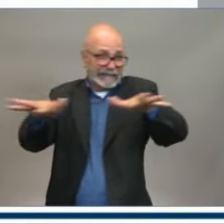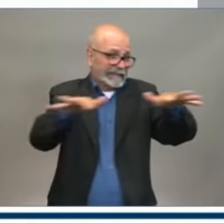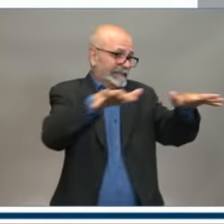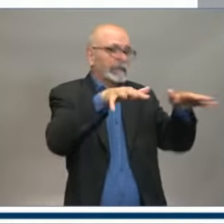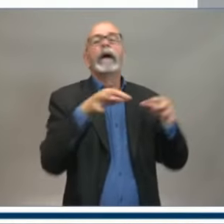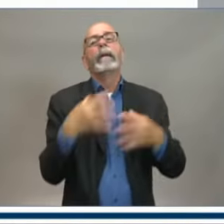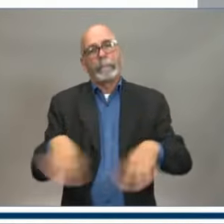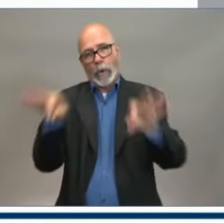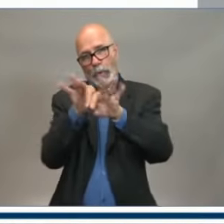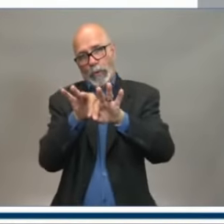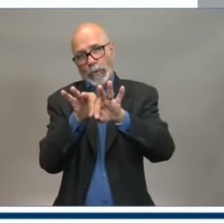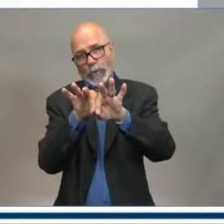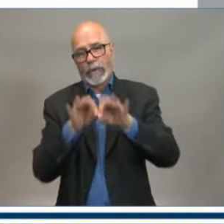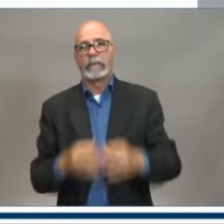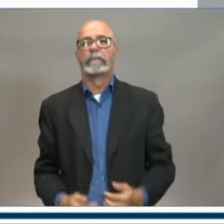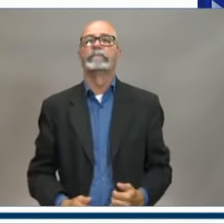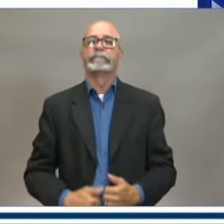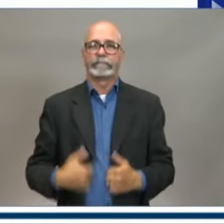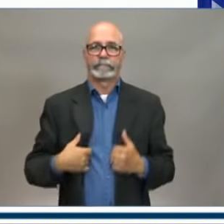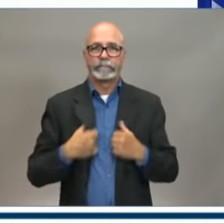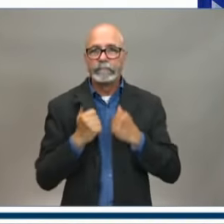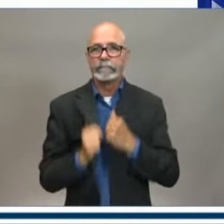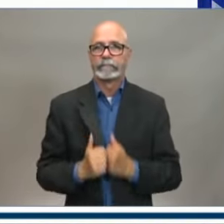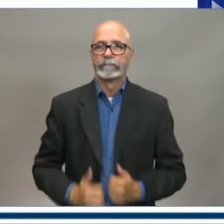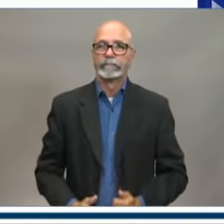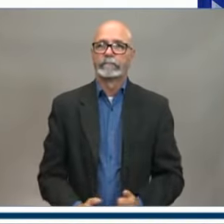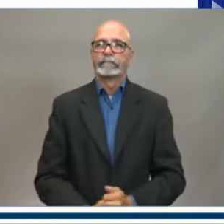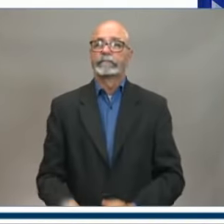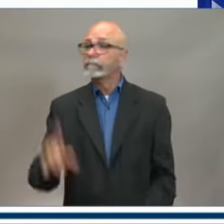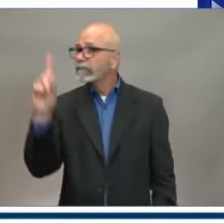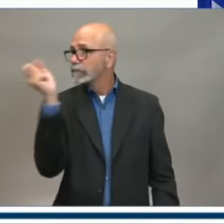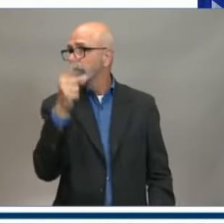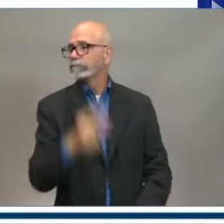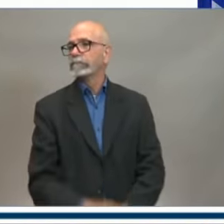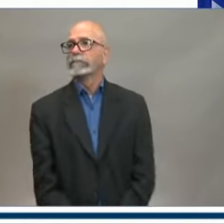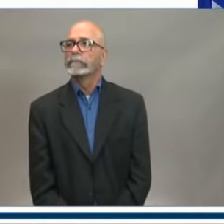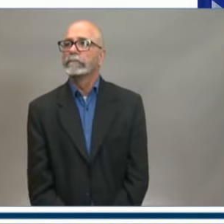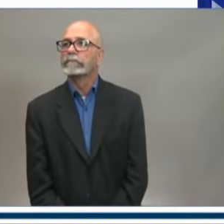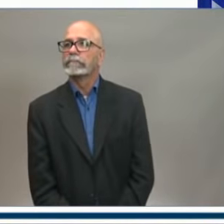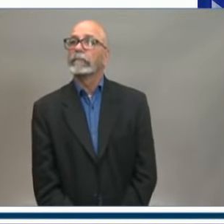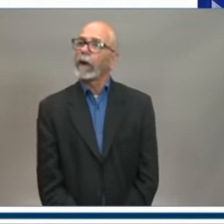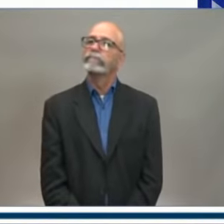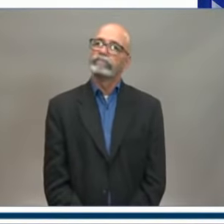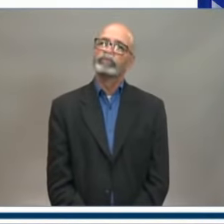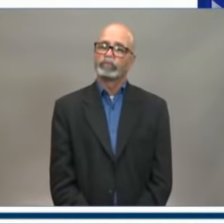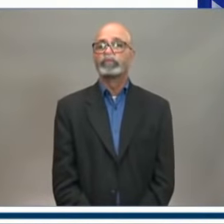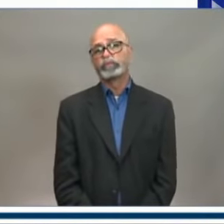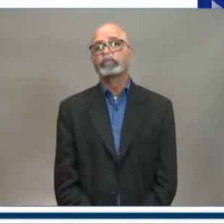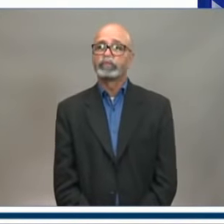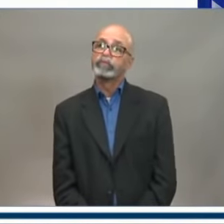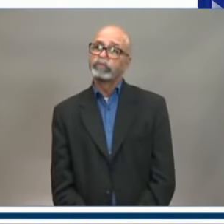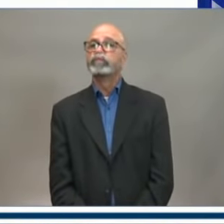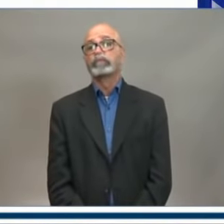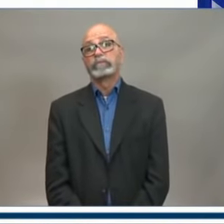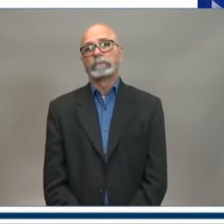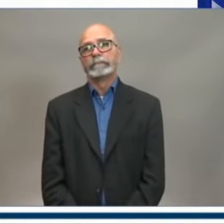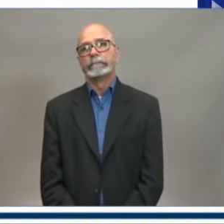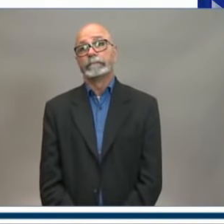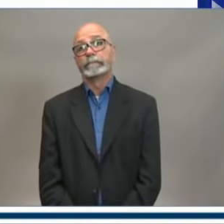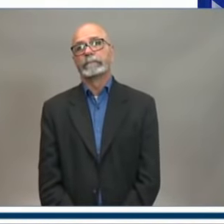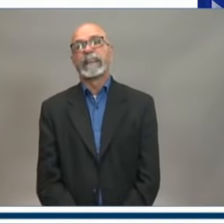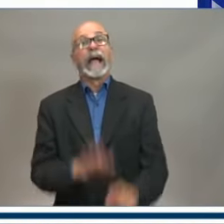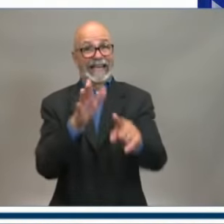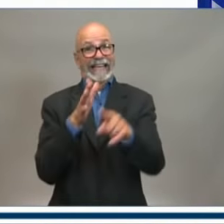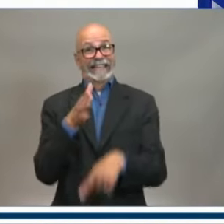strong surveillance program. Stuart, do you have a follow-up? I do, related around the opening of things coming up in the